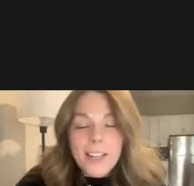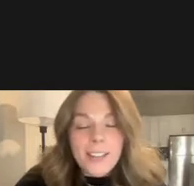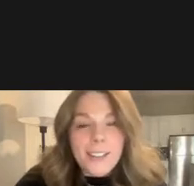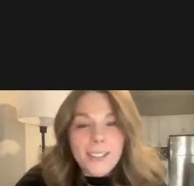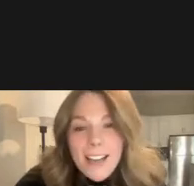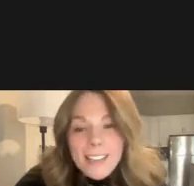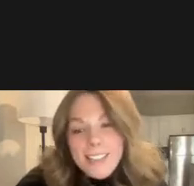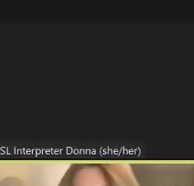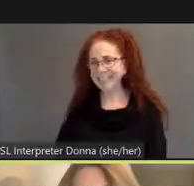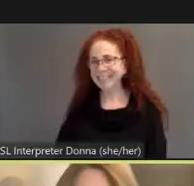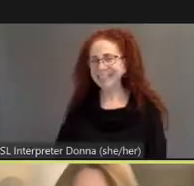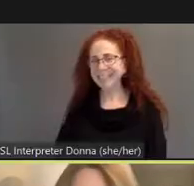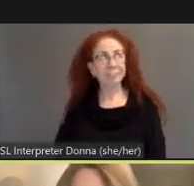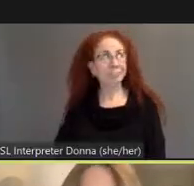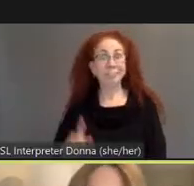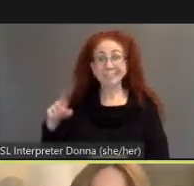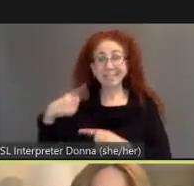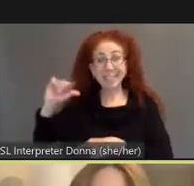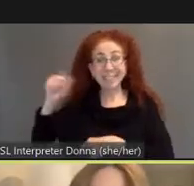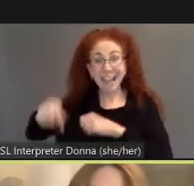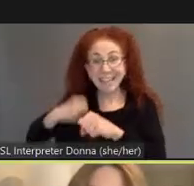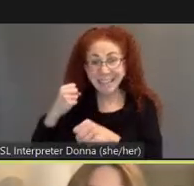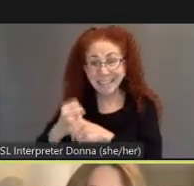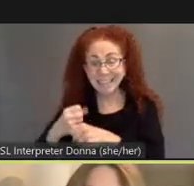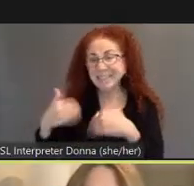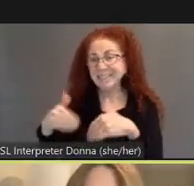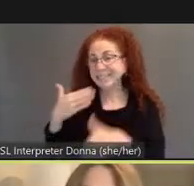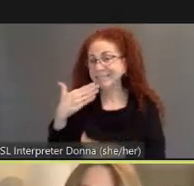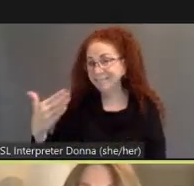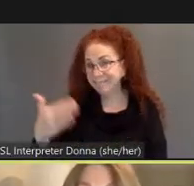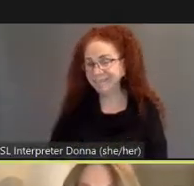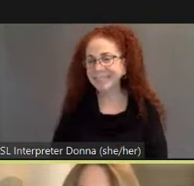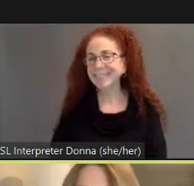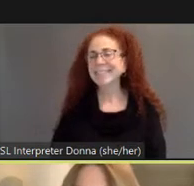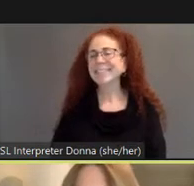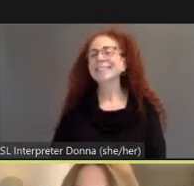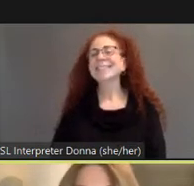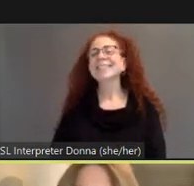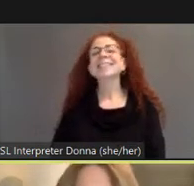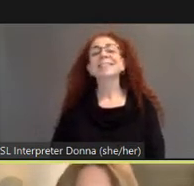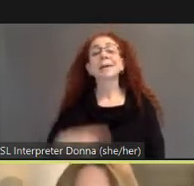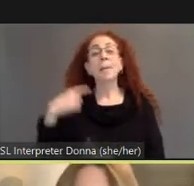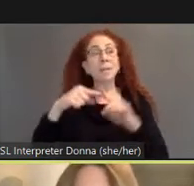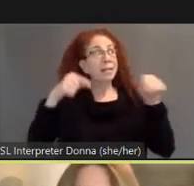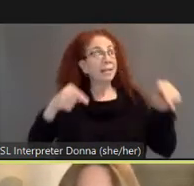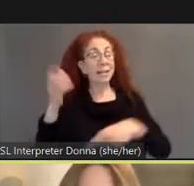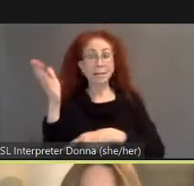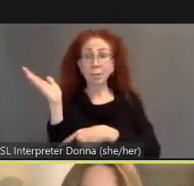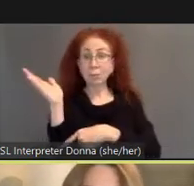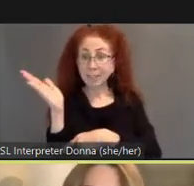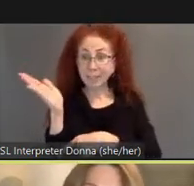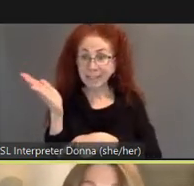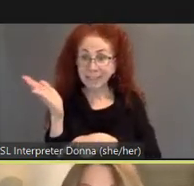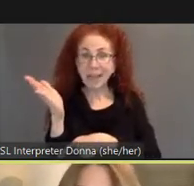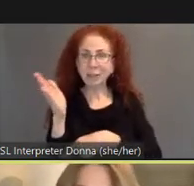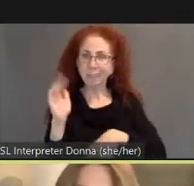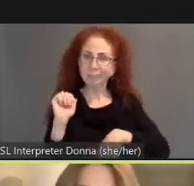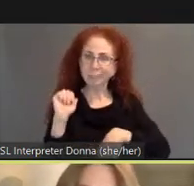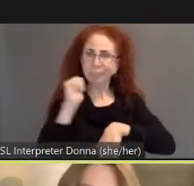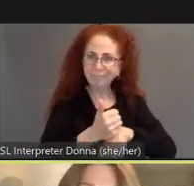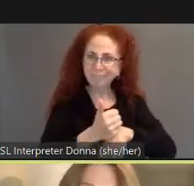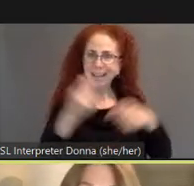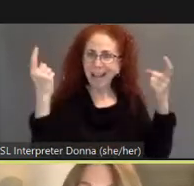for the last 10 years and for making this presentation happen.